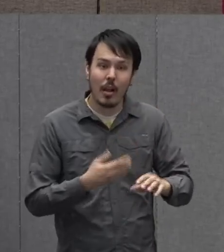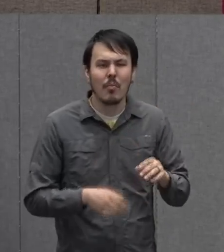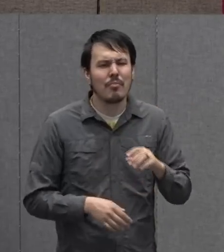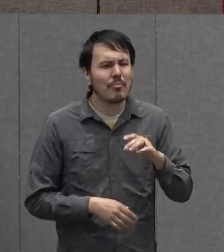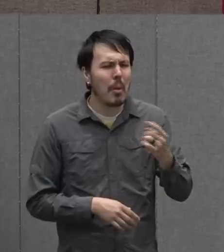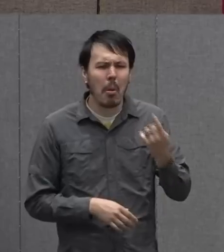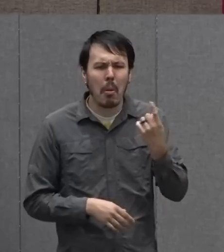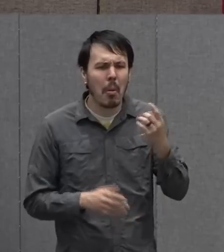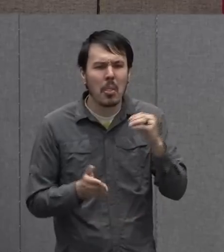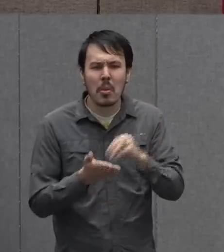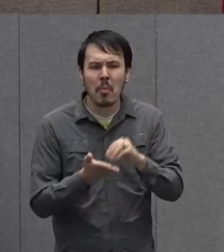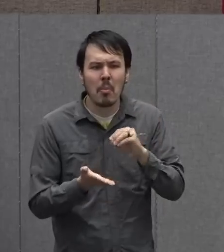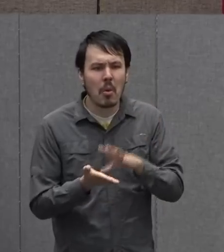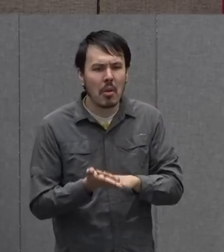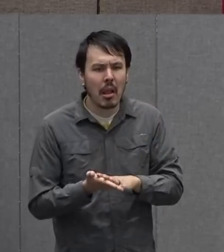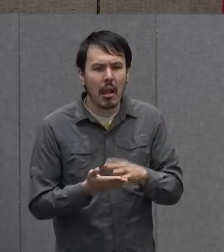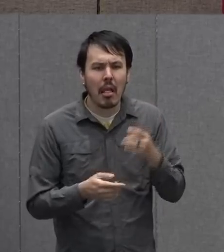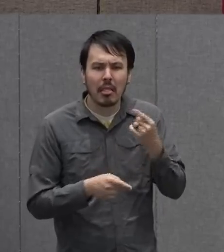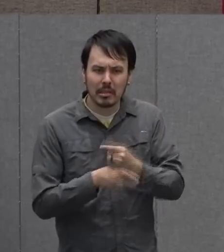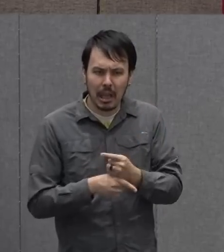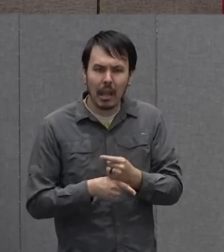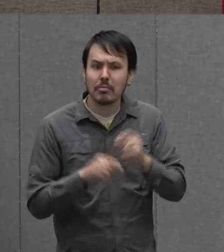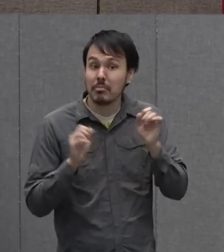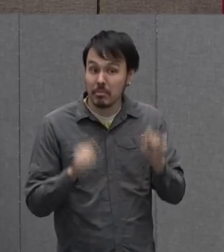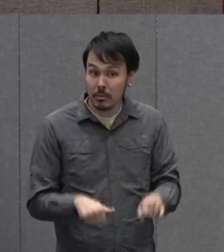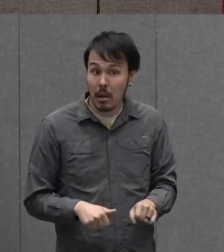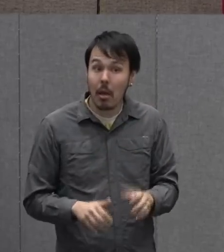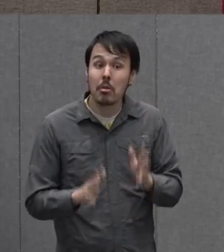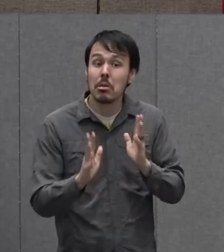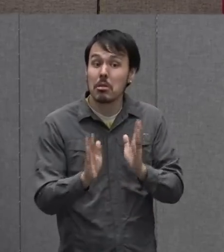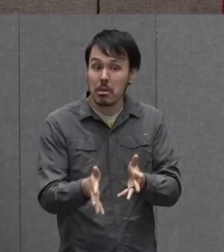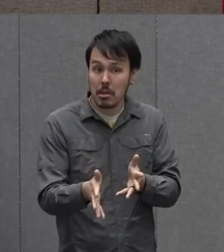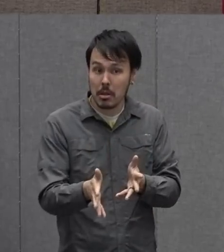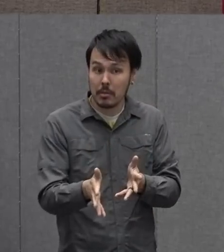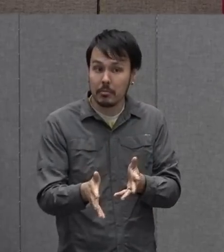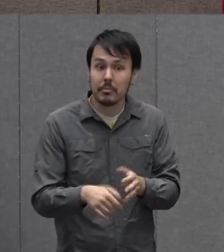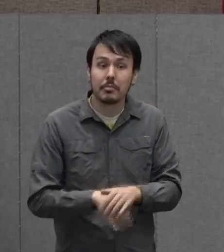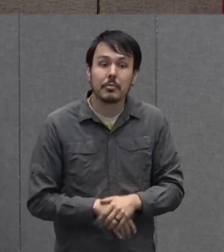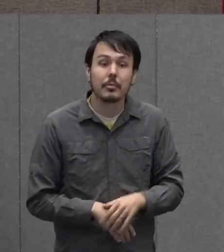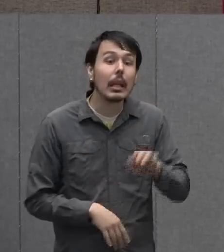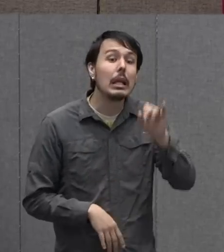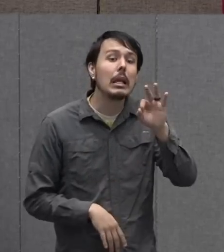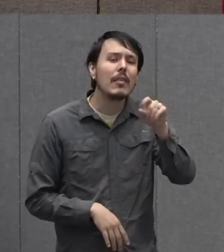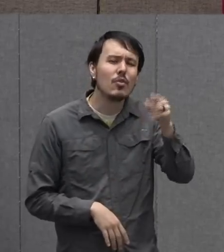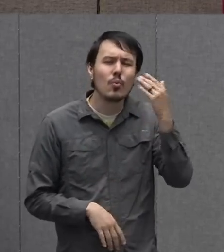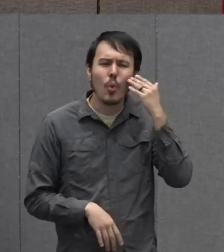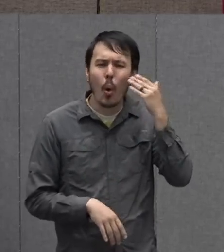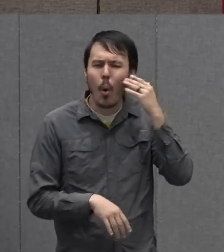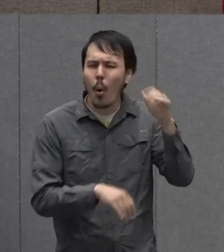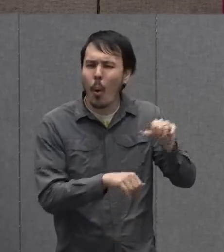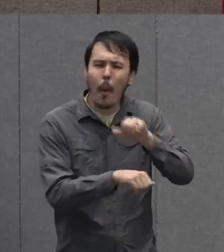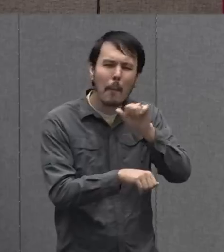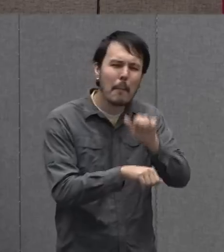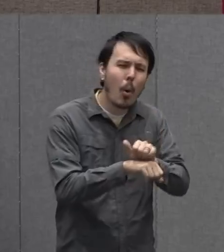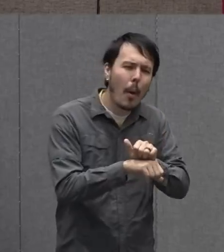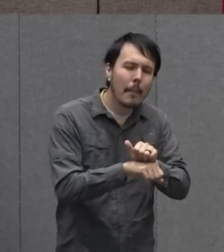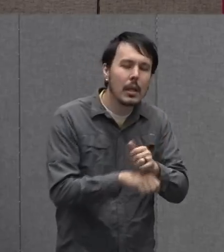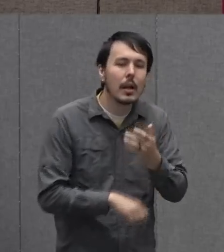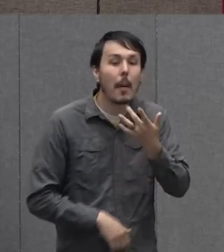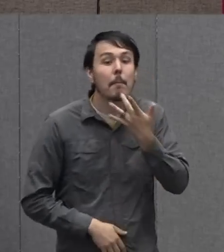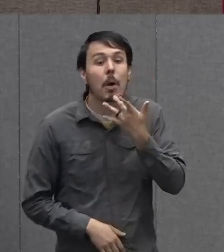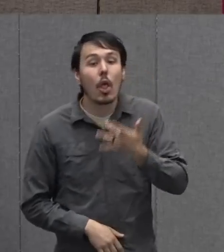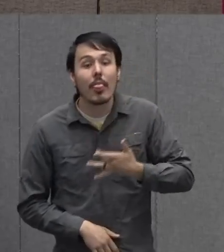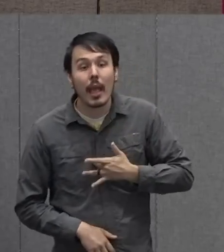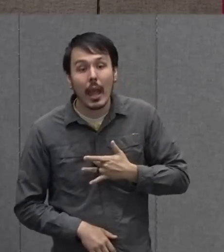just put the new dates and leave it like that. When you know about appointments or birthdays or